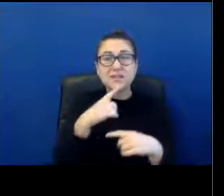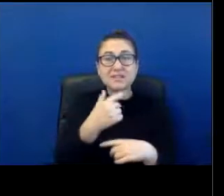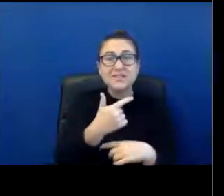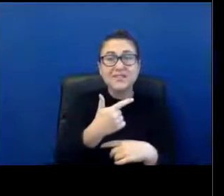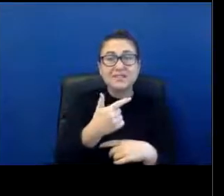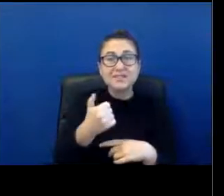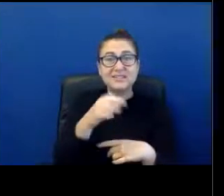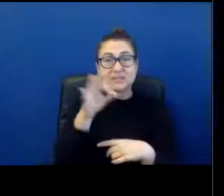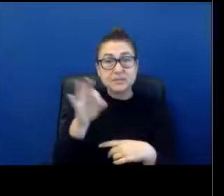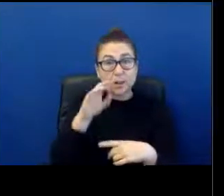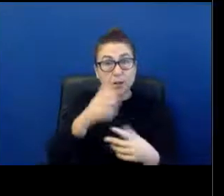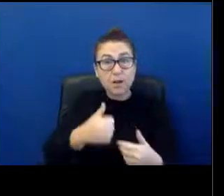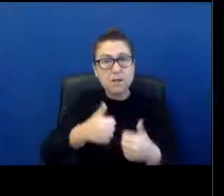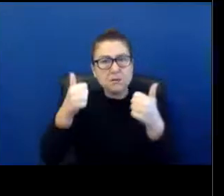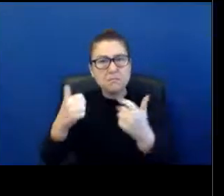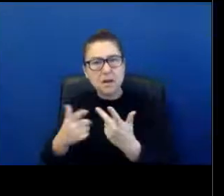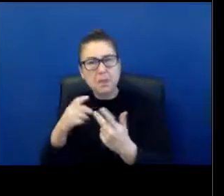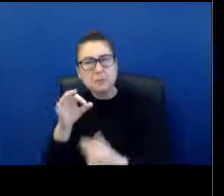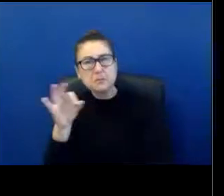mediation?